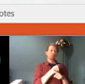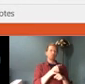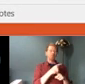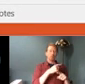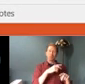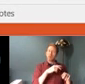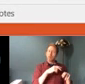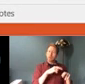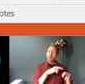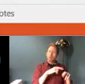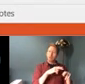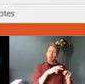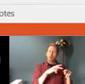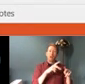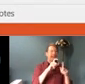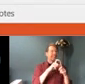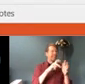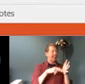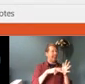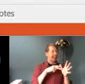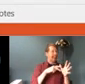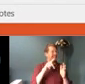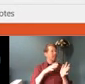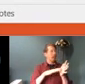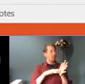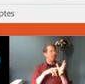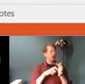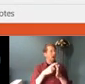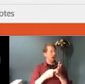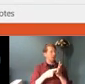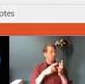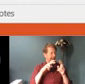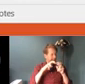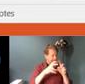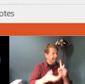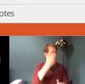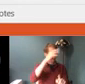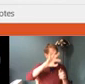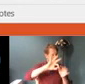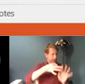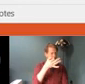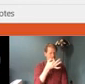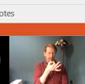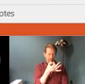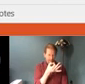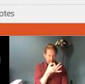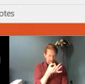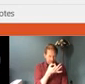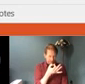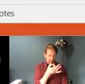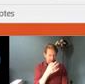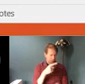about. So mitochondrial DNA is another marker which is found in the mitochondria outside of the nucleus. So these